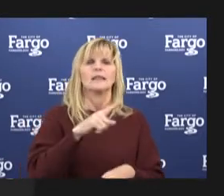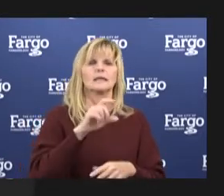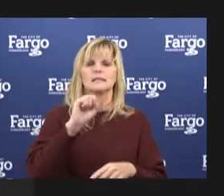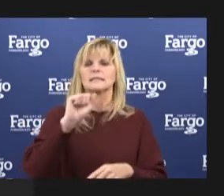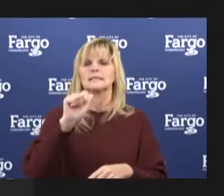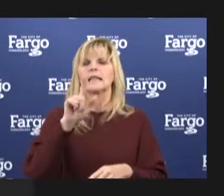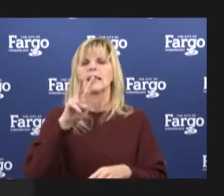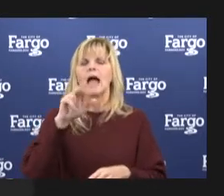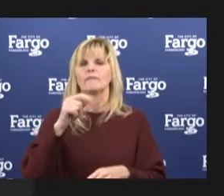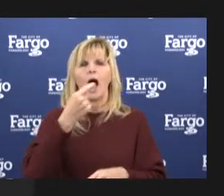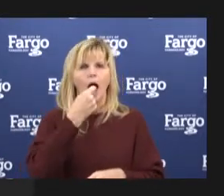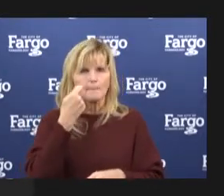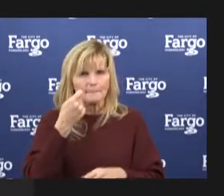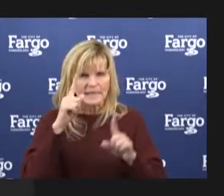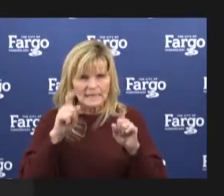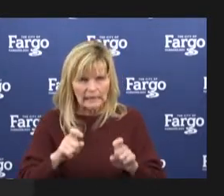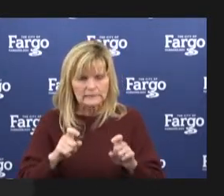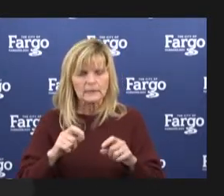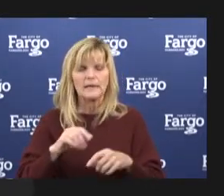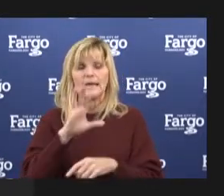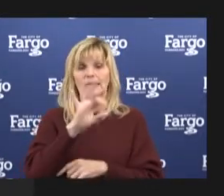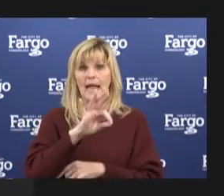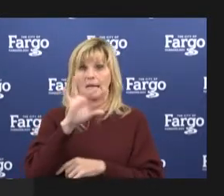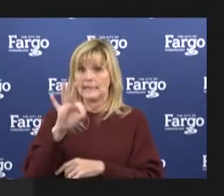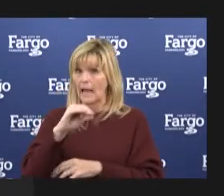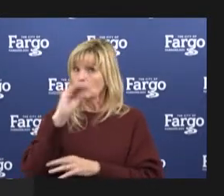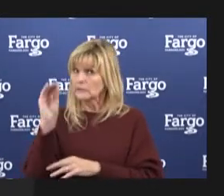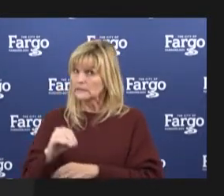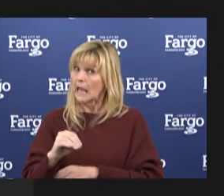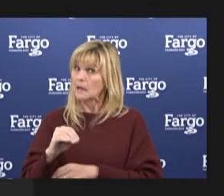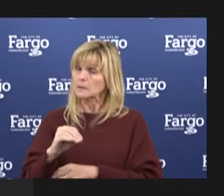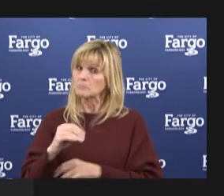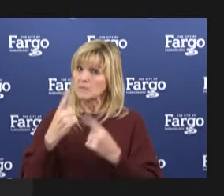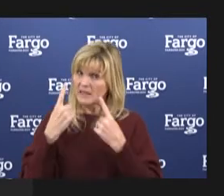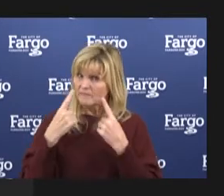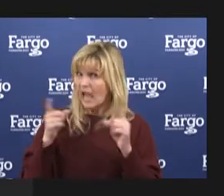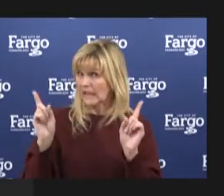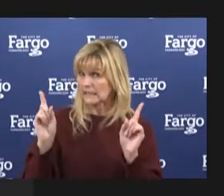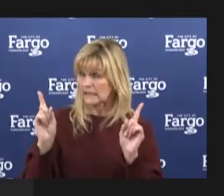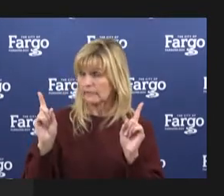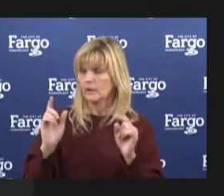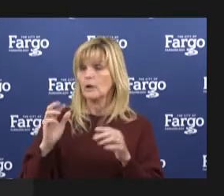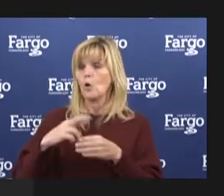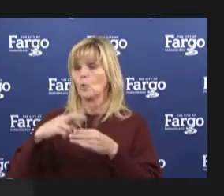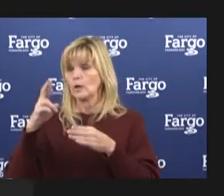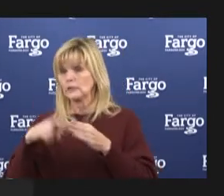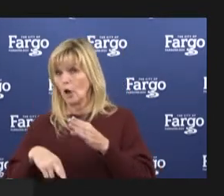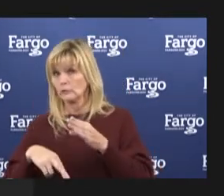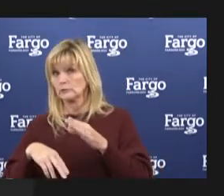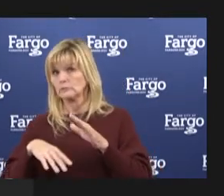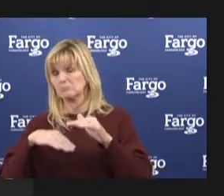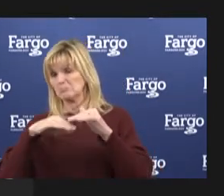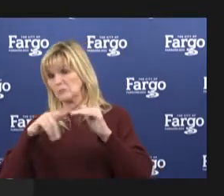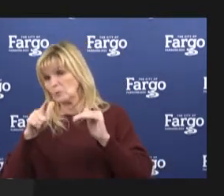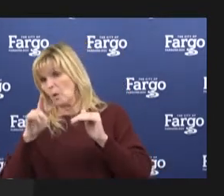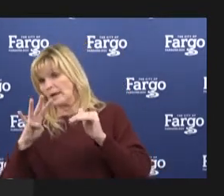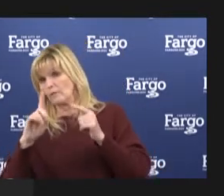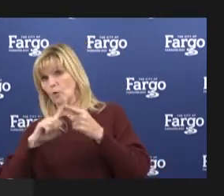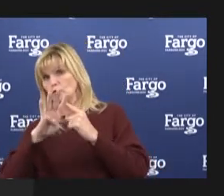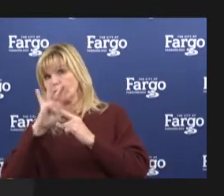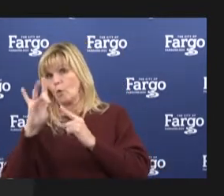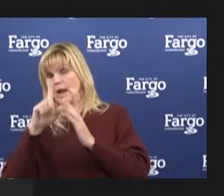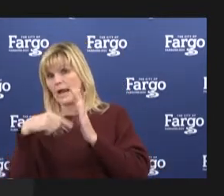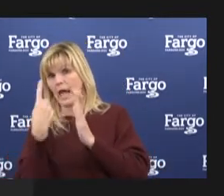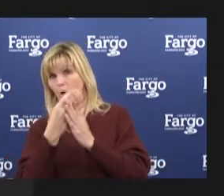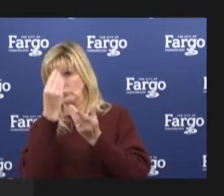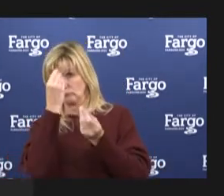test is a 99% effective rate, and results are typically within 24 to 48 hours.